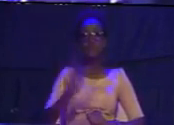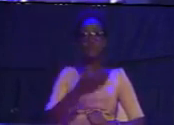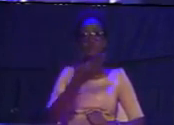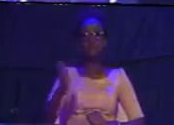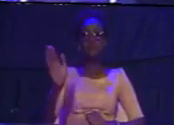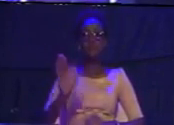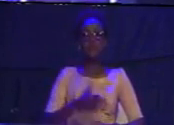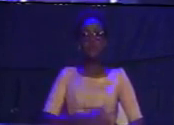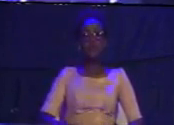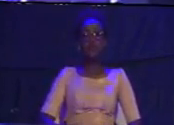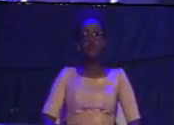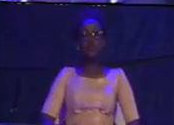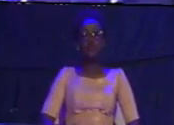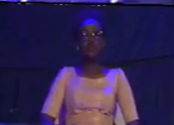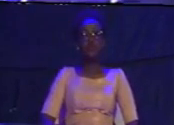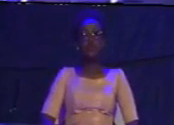sauvée. Alléluia.